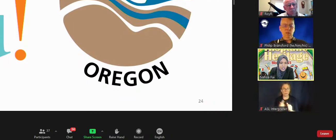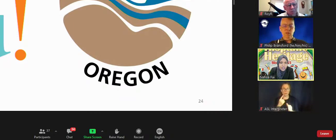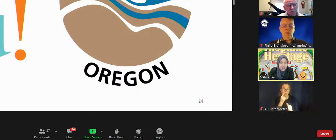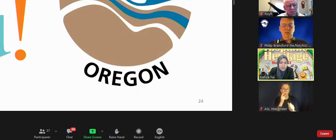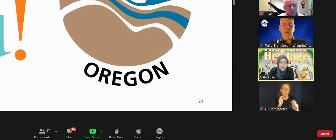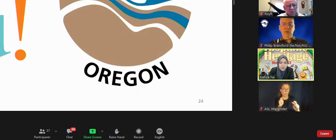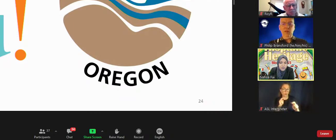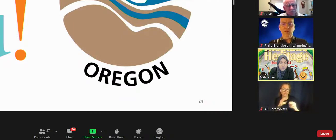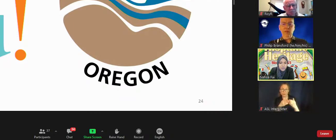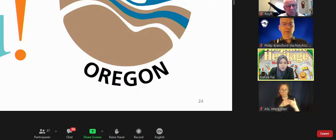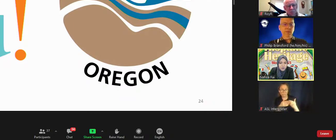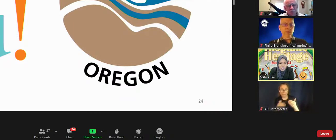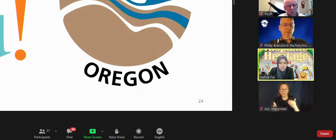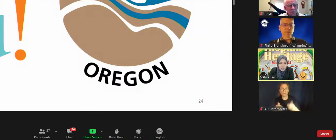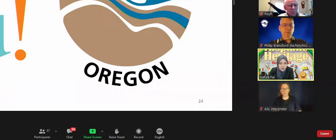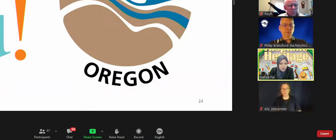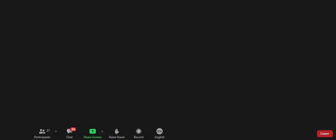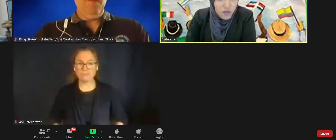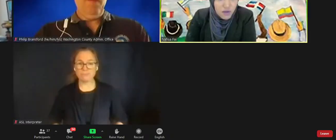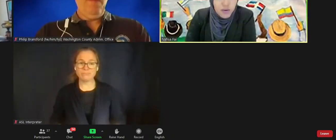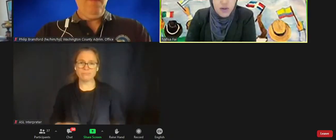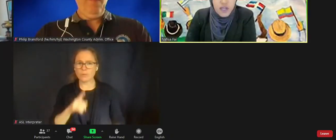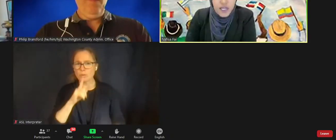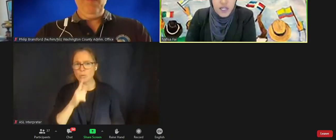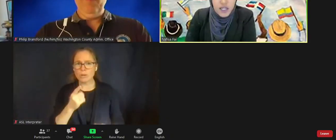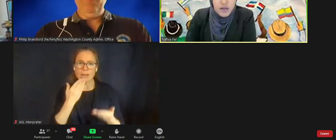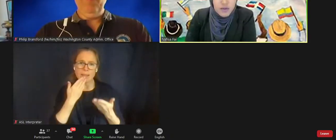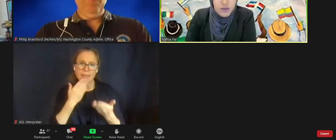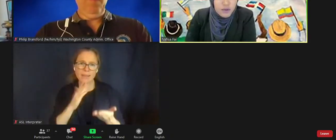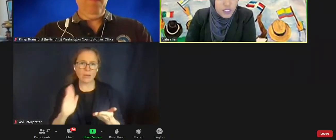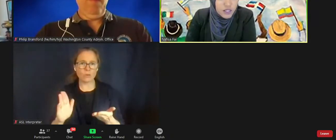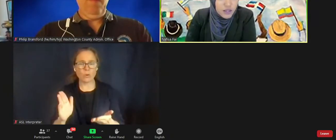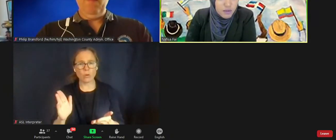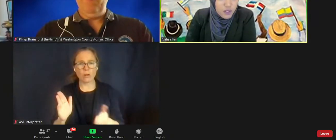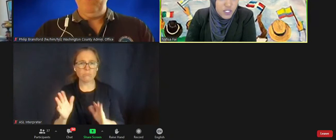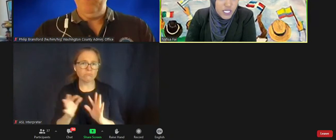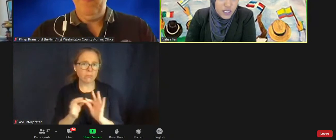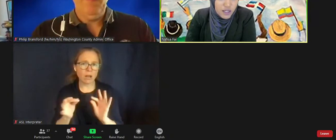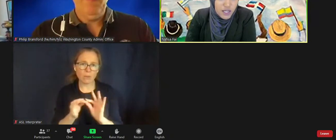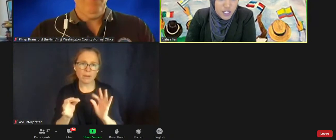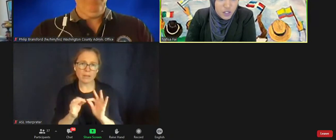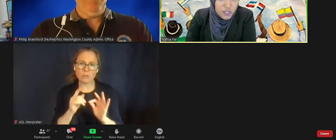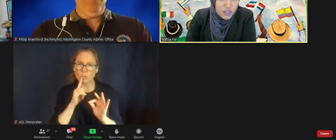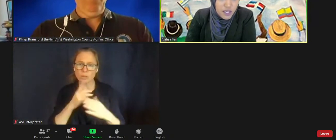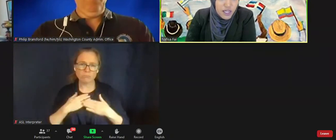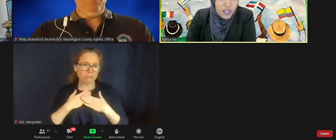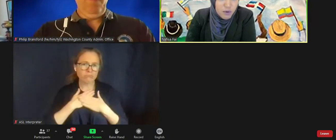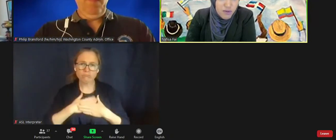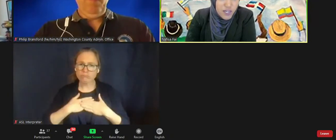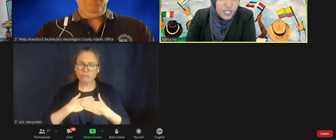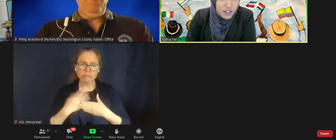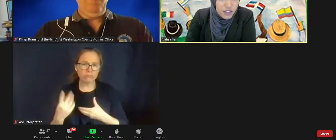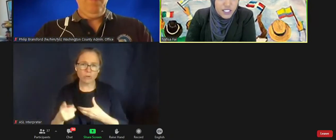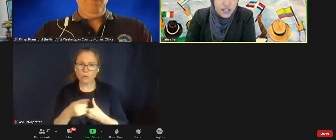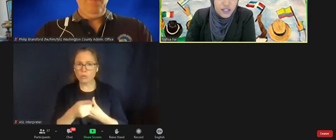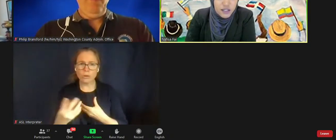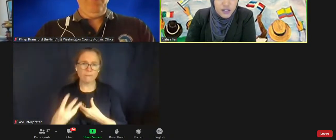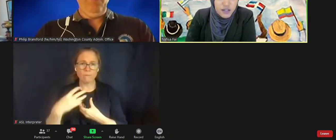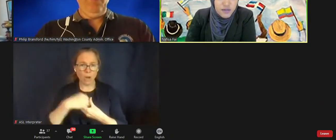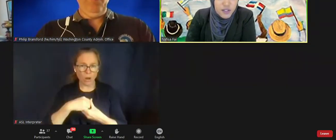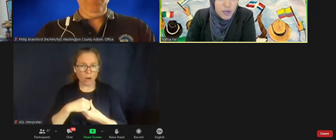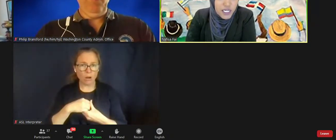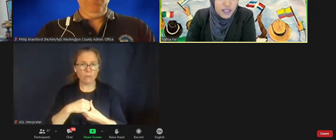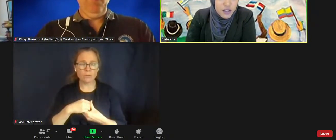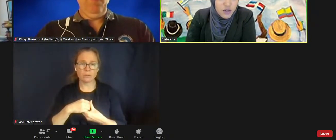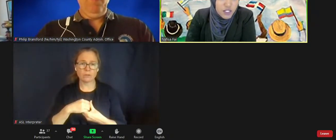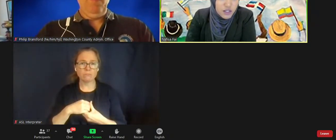after. We really appreciate hearing from you, and we really appreciate the engagement that you provided to us and